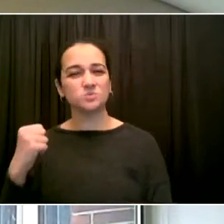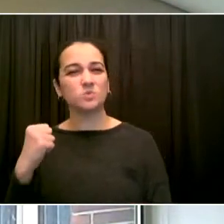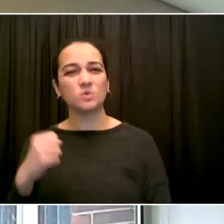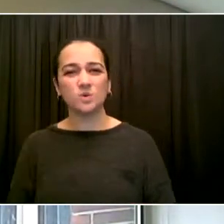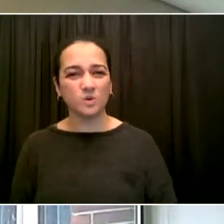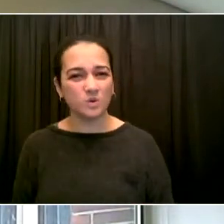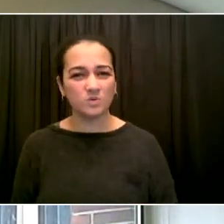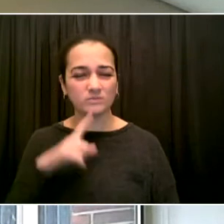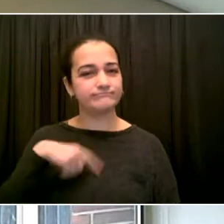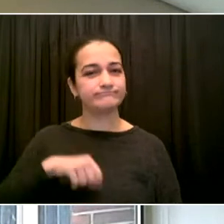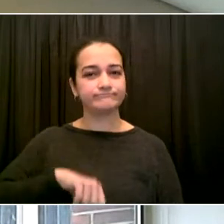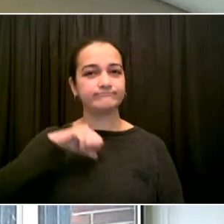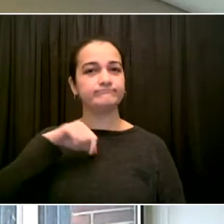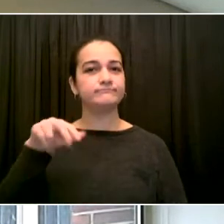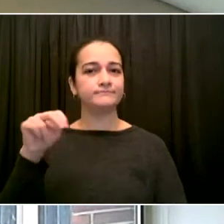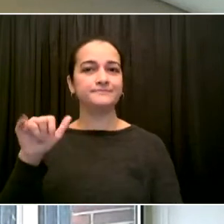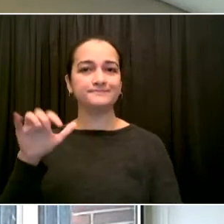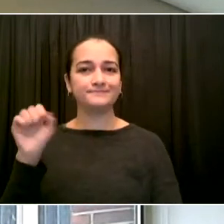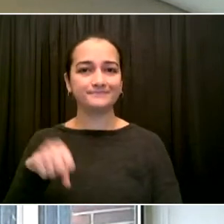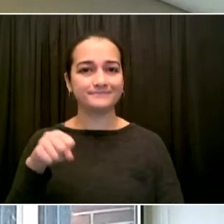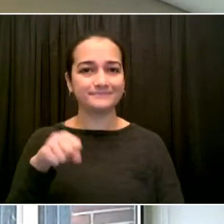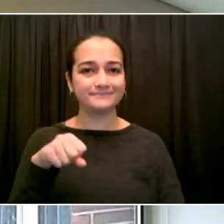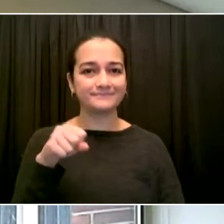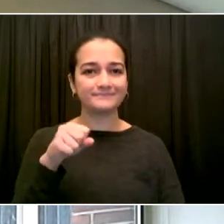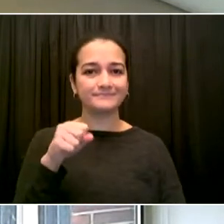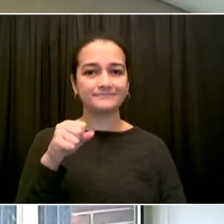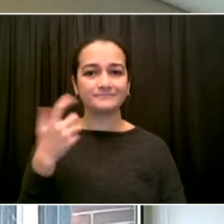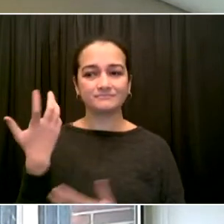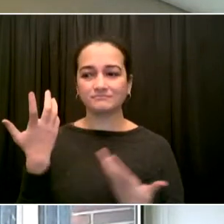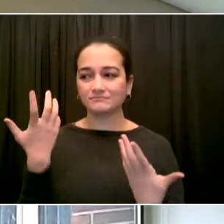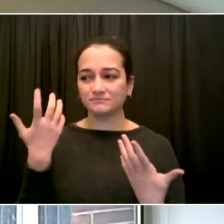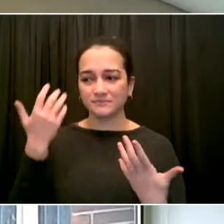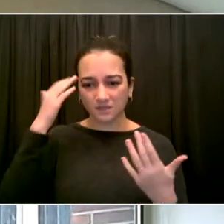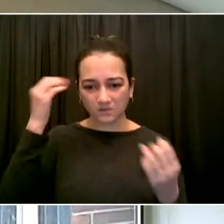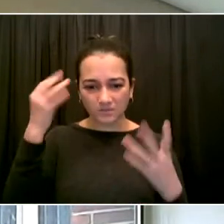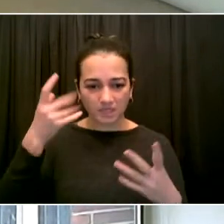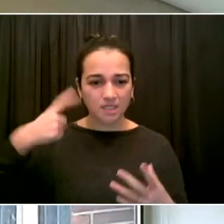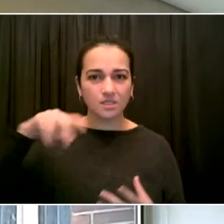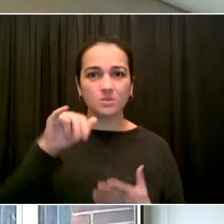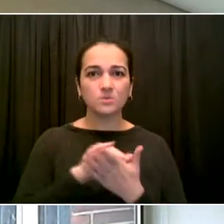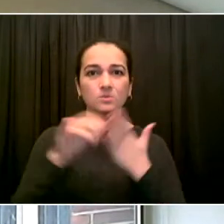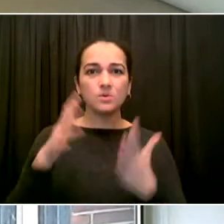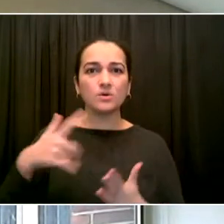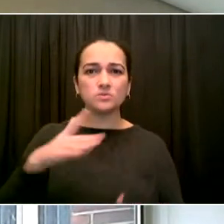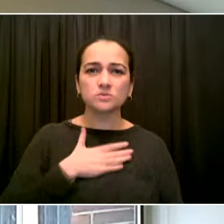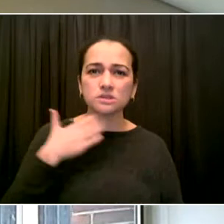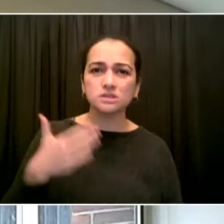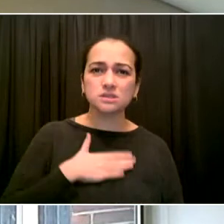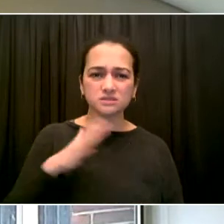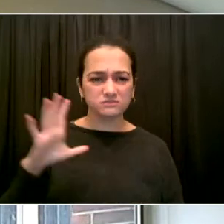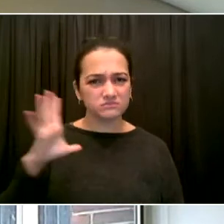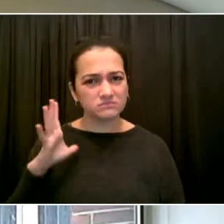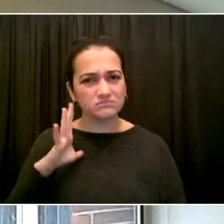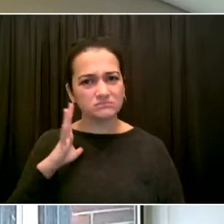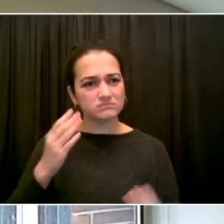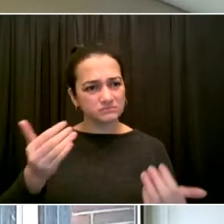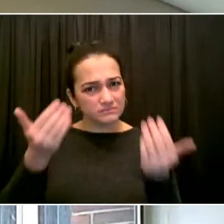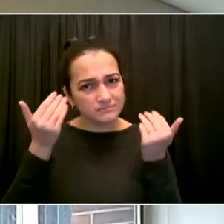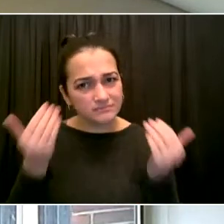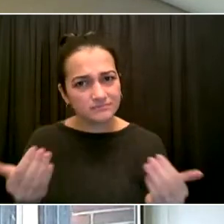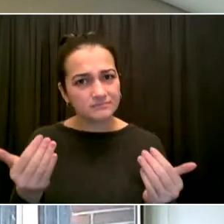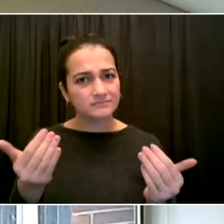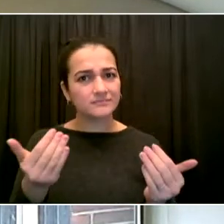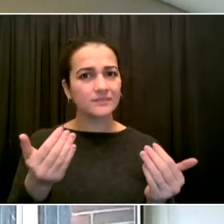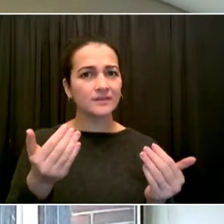city safe. Right now, one of the key ways that we've been doing that throughout is by getting tested. Today, we're doing as